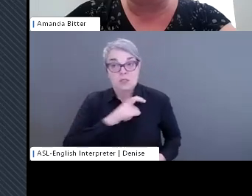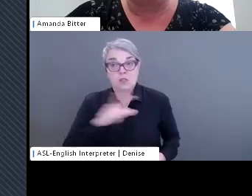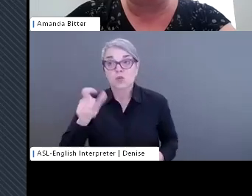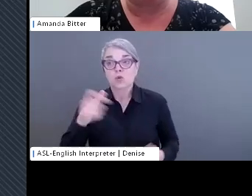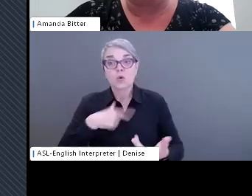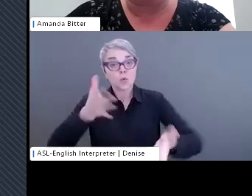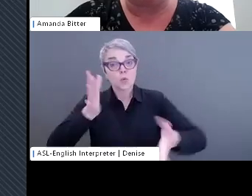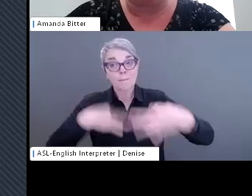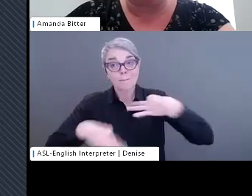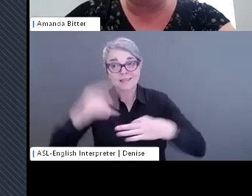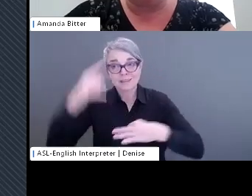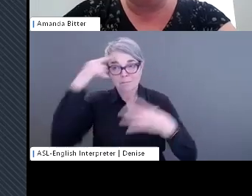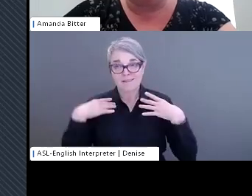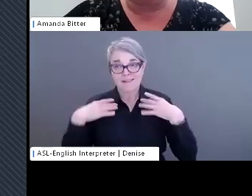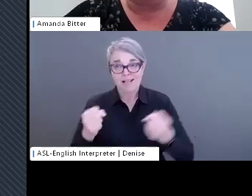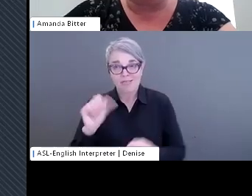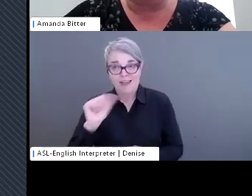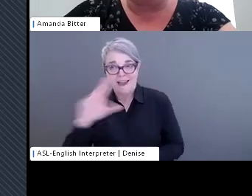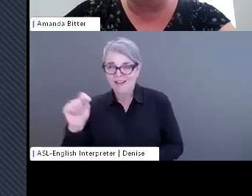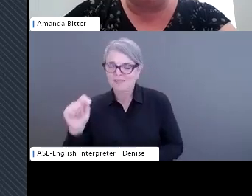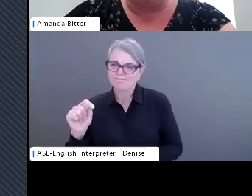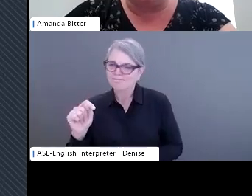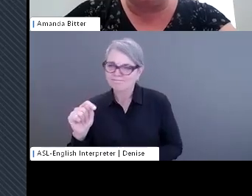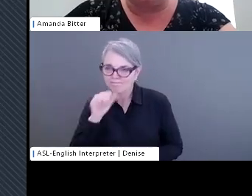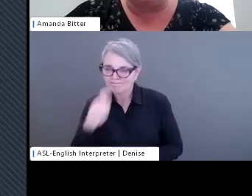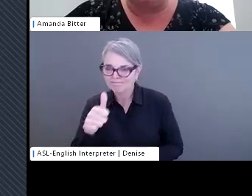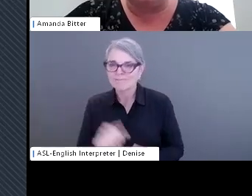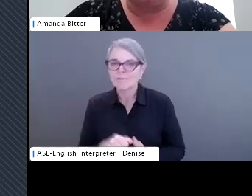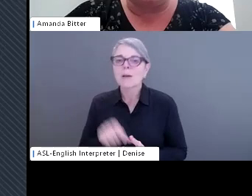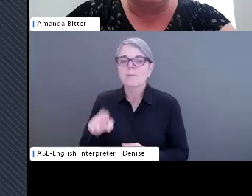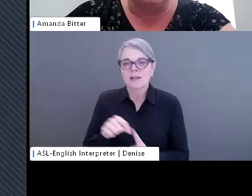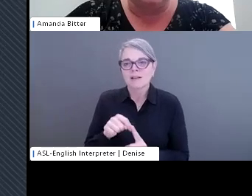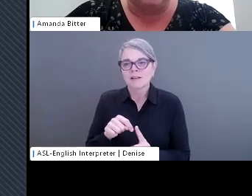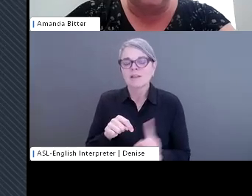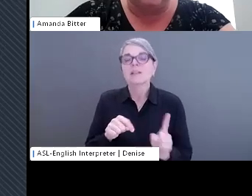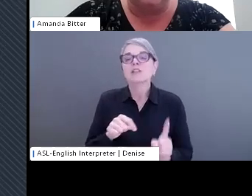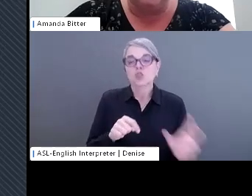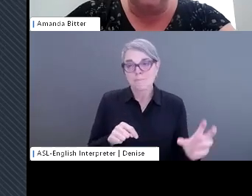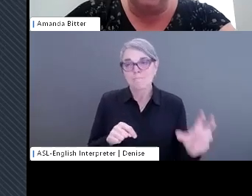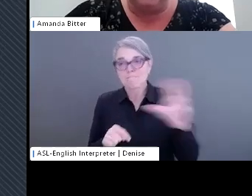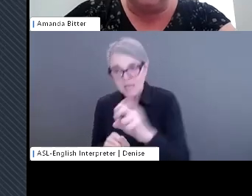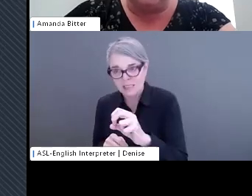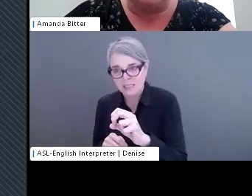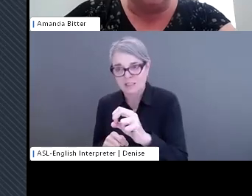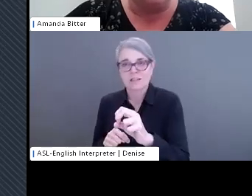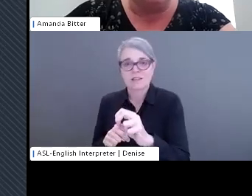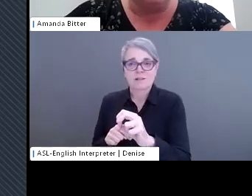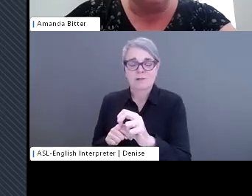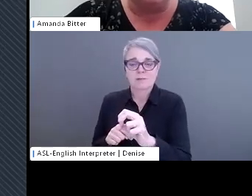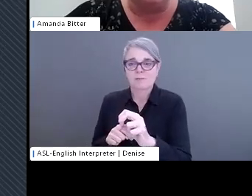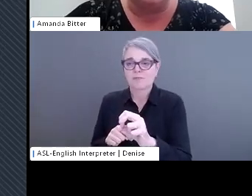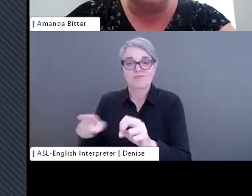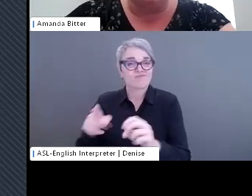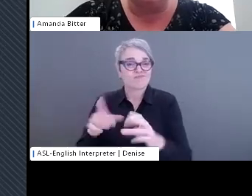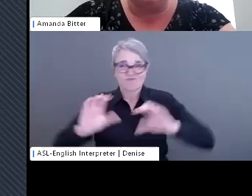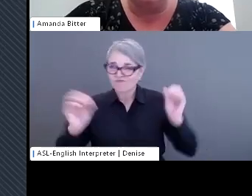lieu of laying a criminal charge. So he did bite her, or sorry, she did bite him. There was no pictures